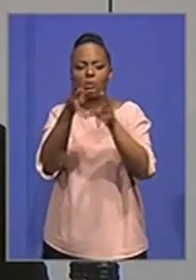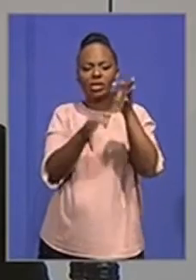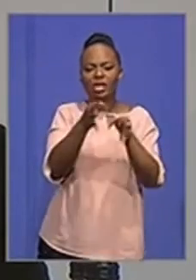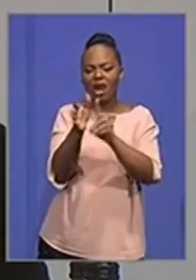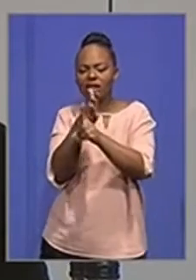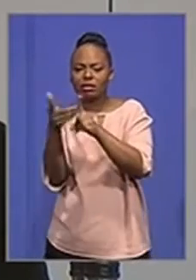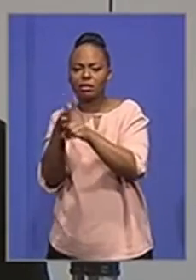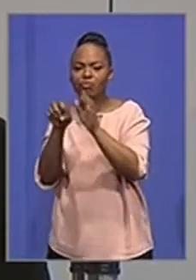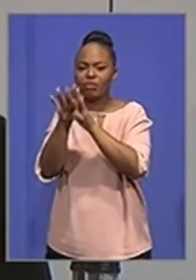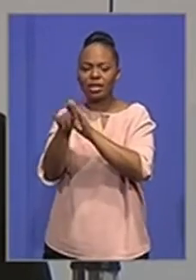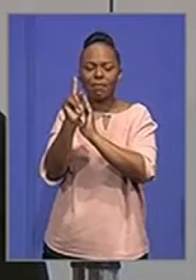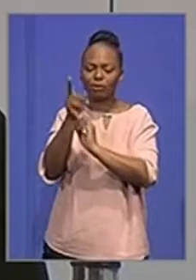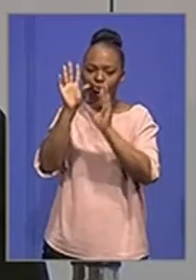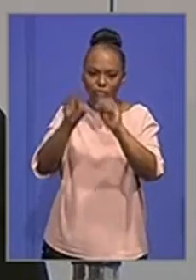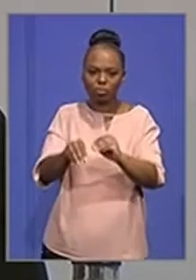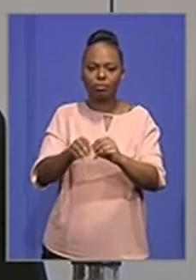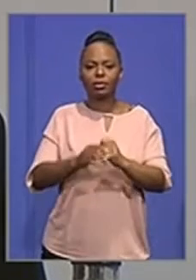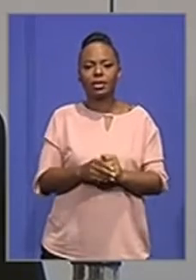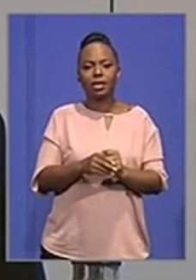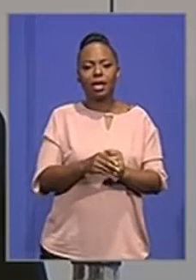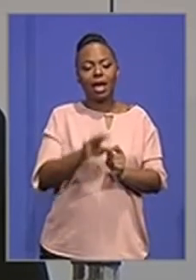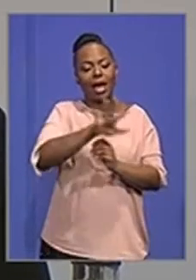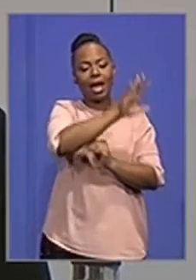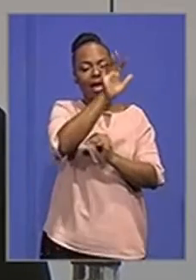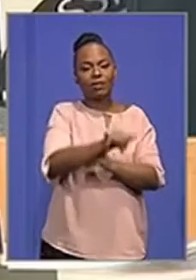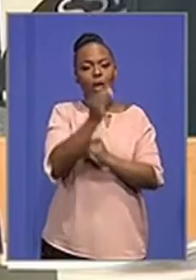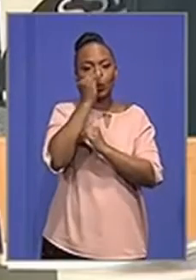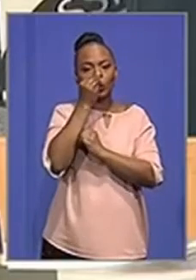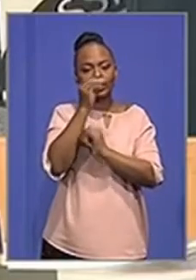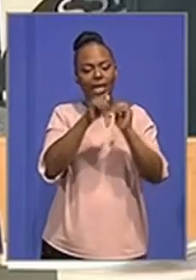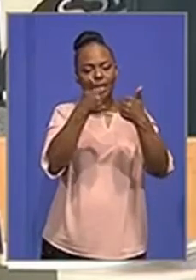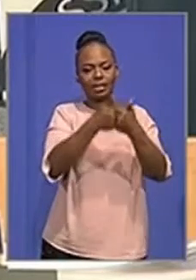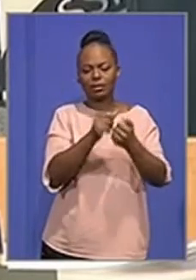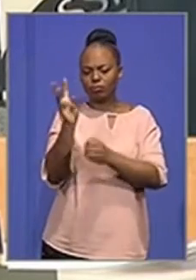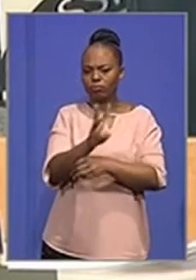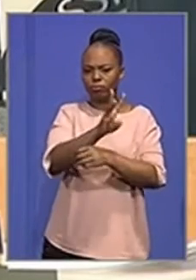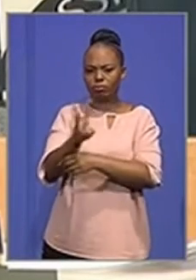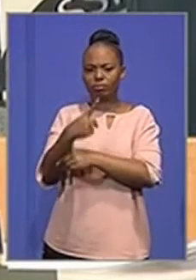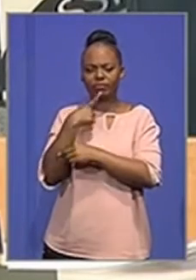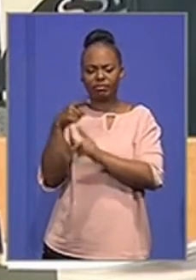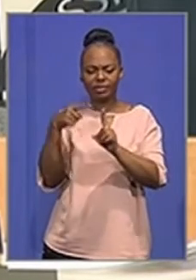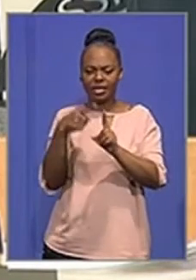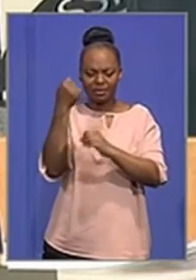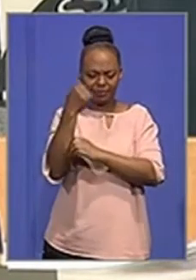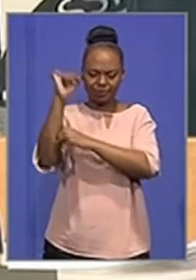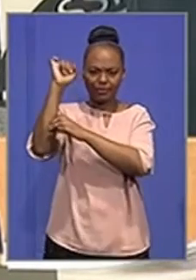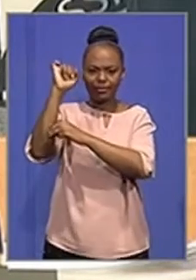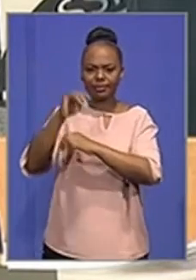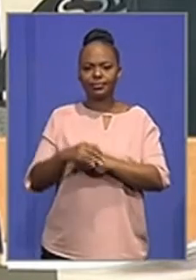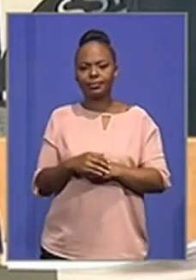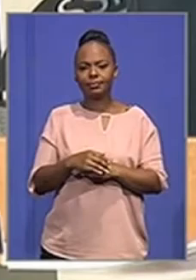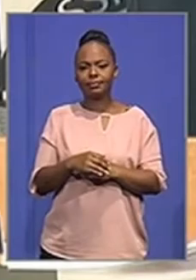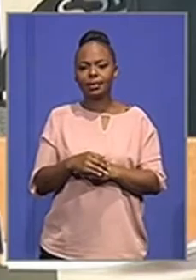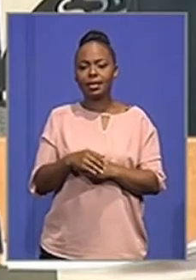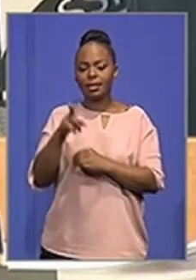Iqbal Serves African News Agency e saoletse ka bohale ditlaleho tsena tsa mofamadi. Polelong e ntshitsweng ke lekala lena